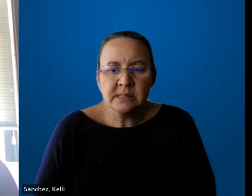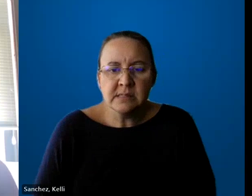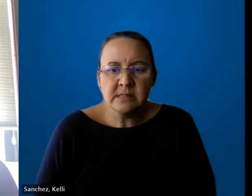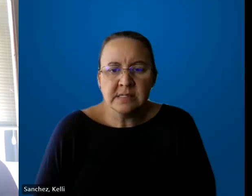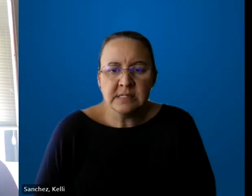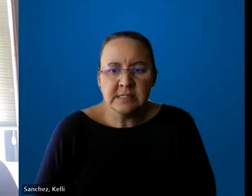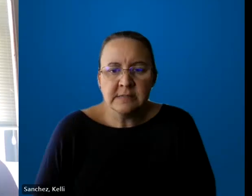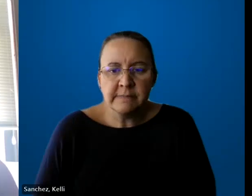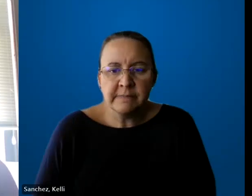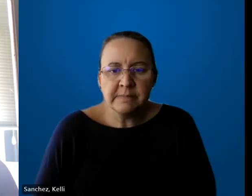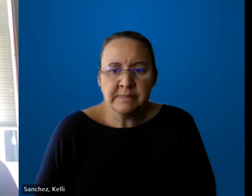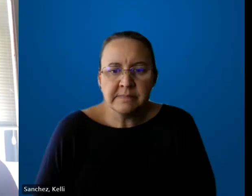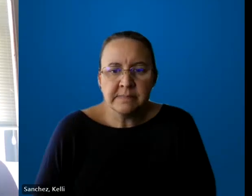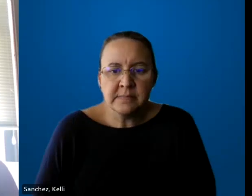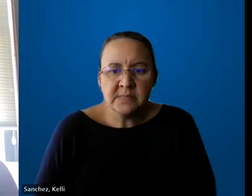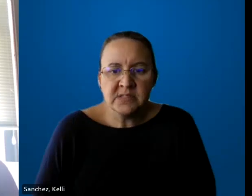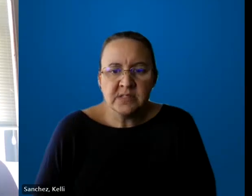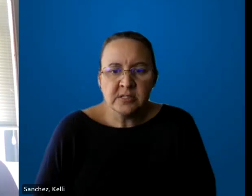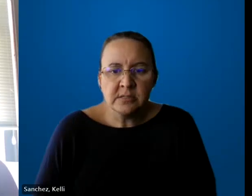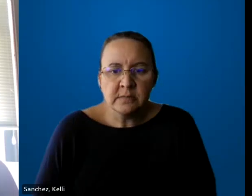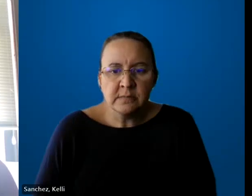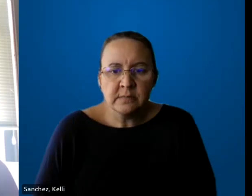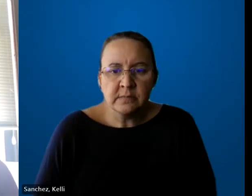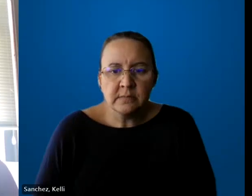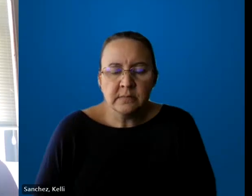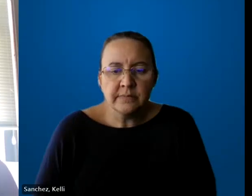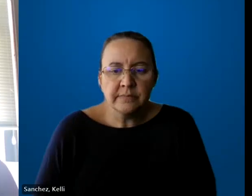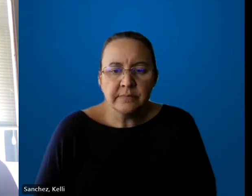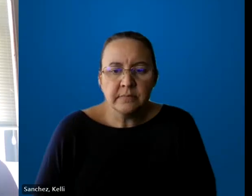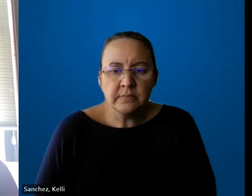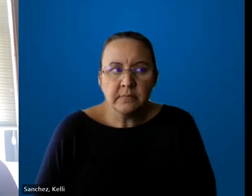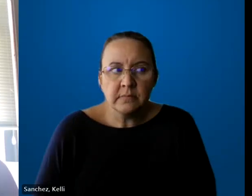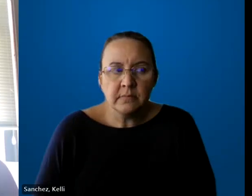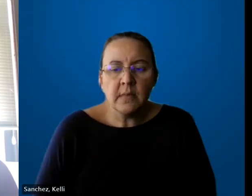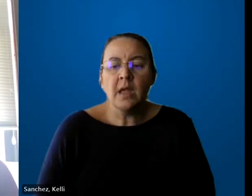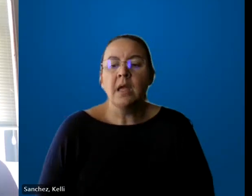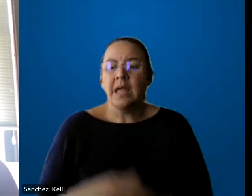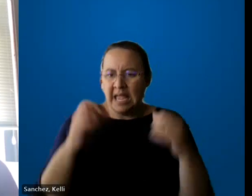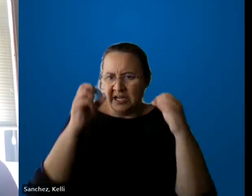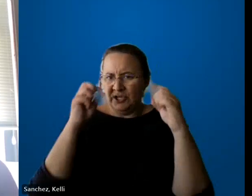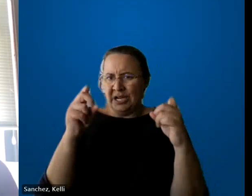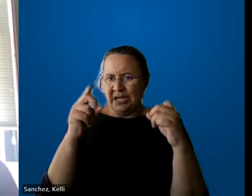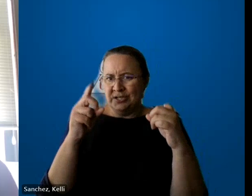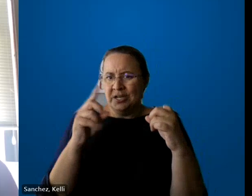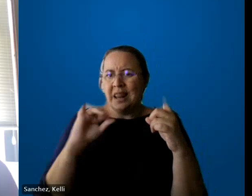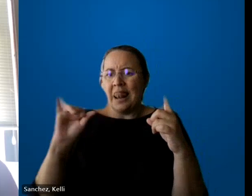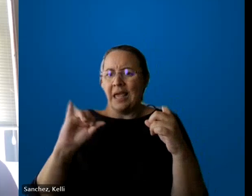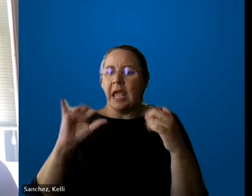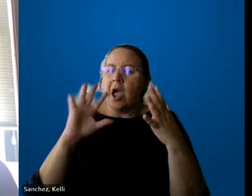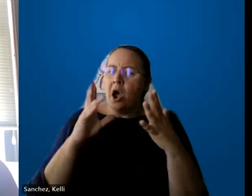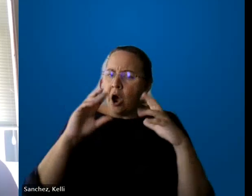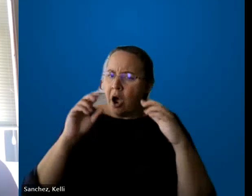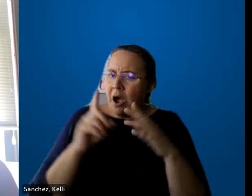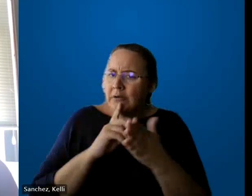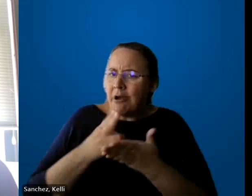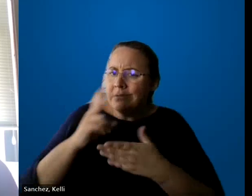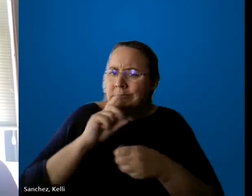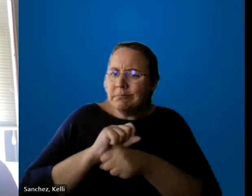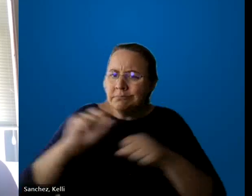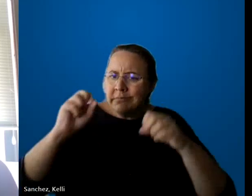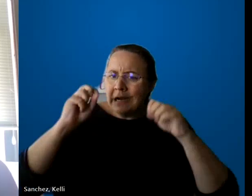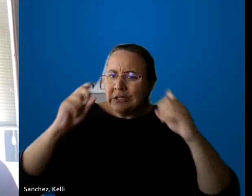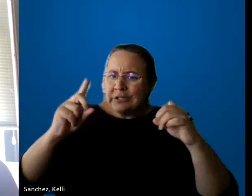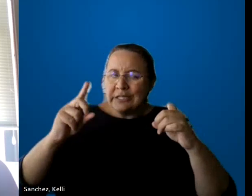and say that how it is education, like honestly education,